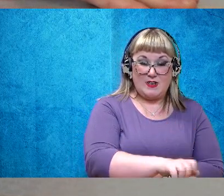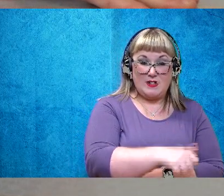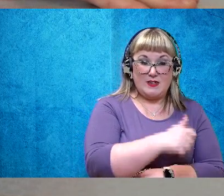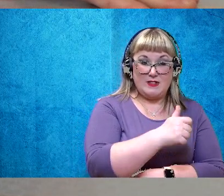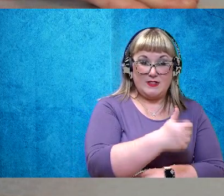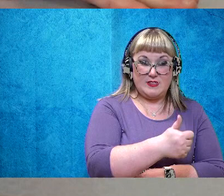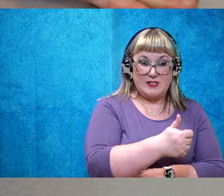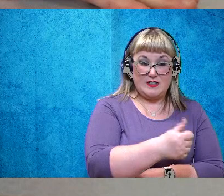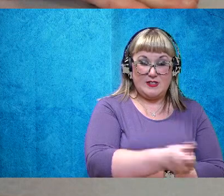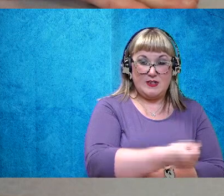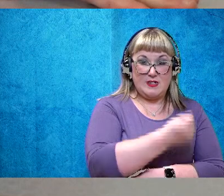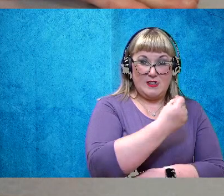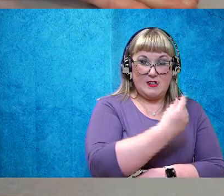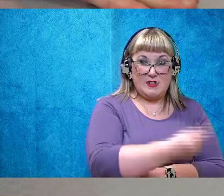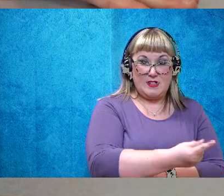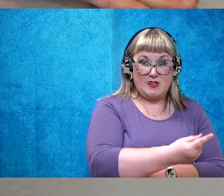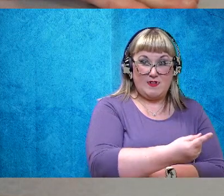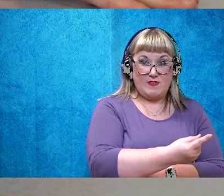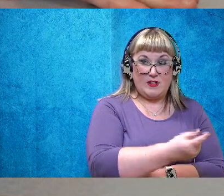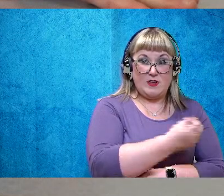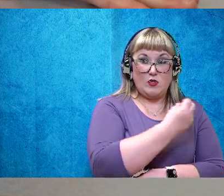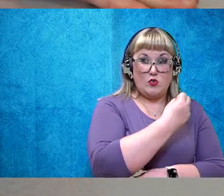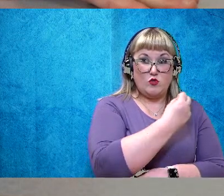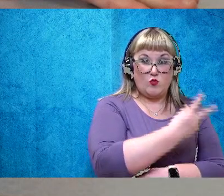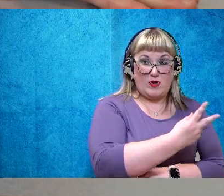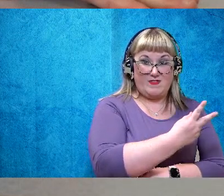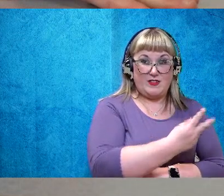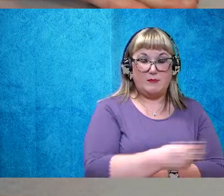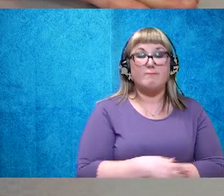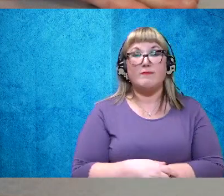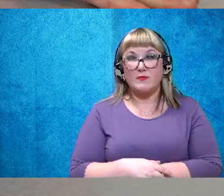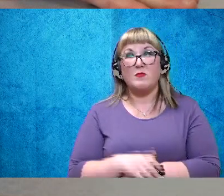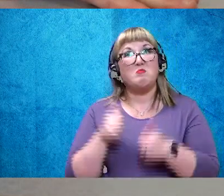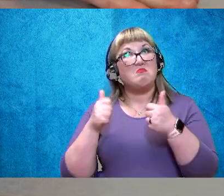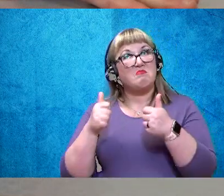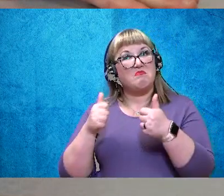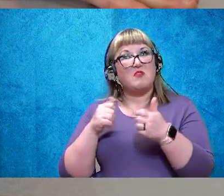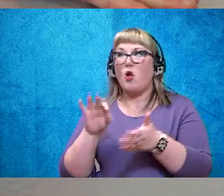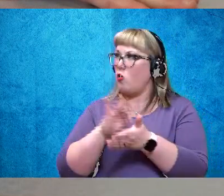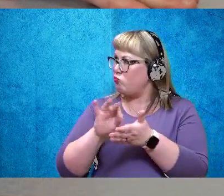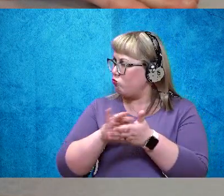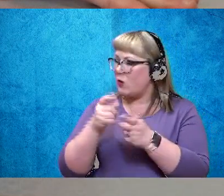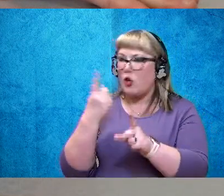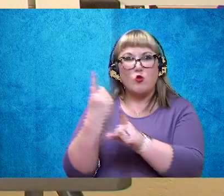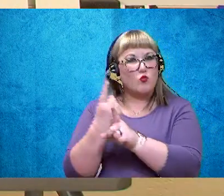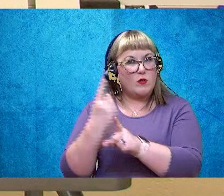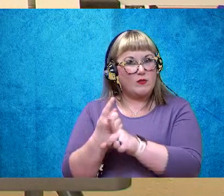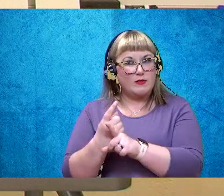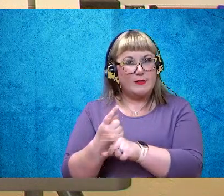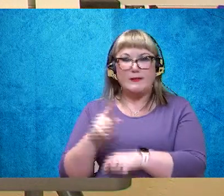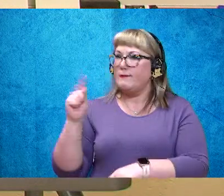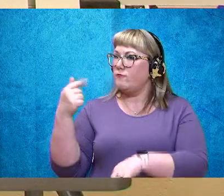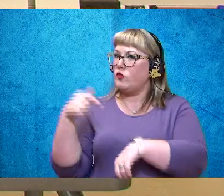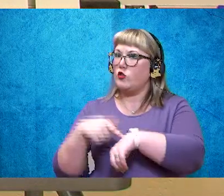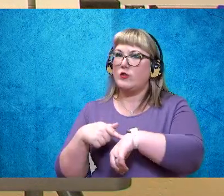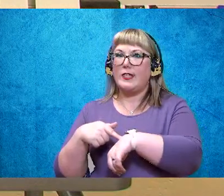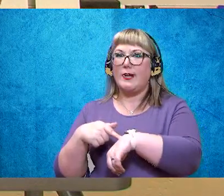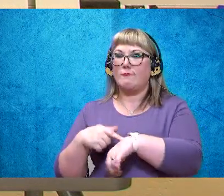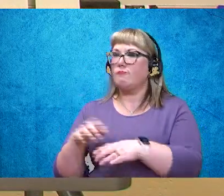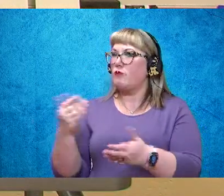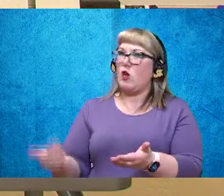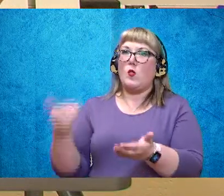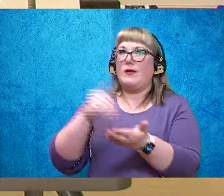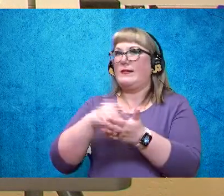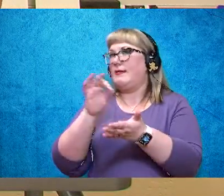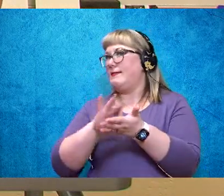9, 10, 11, 12. Great job. We counted those correctly the first time and we recounted to